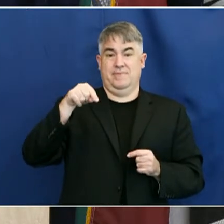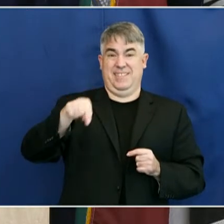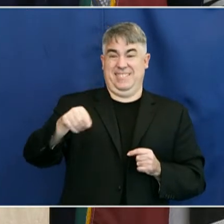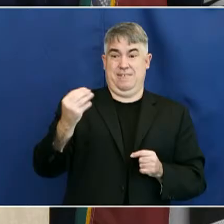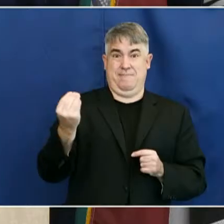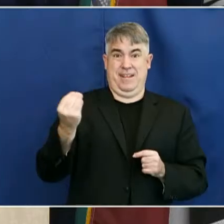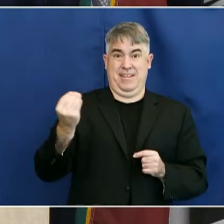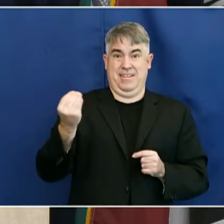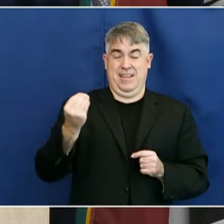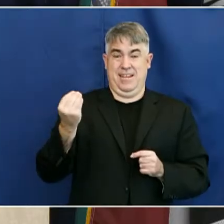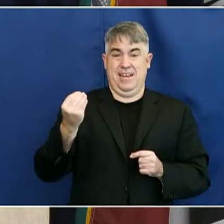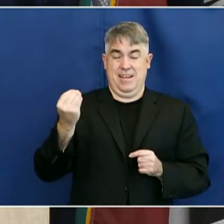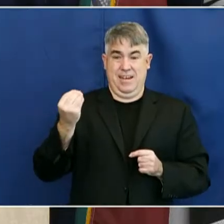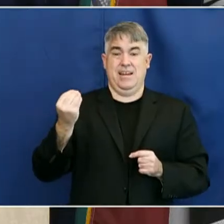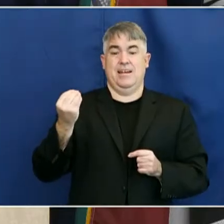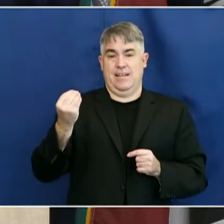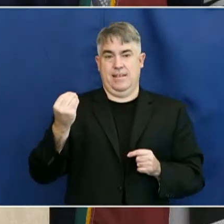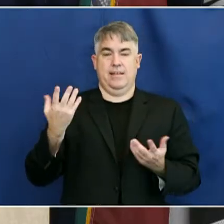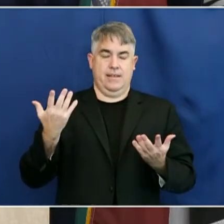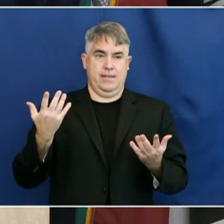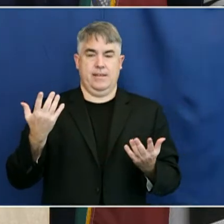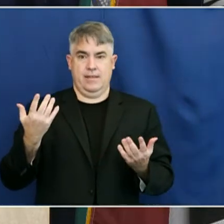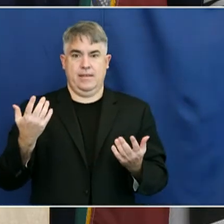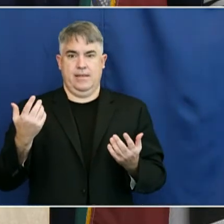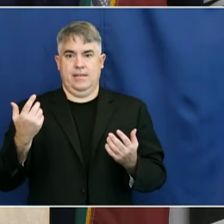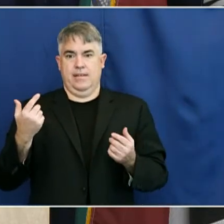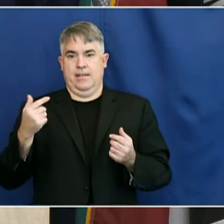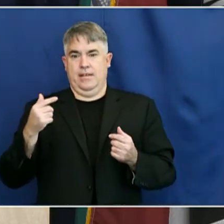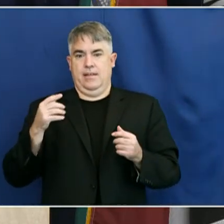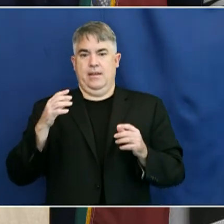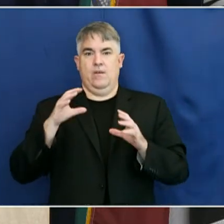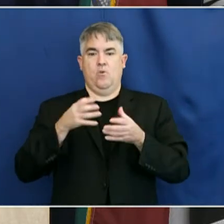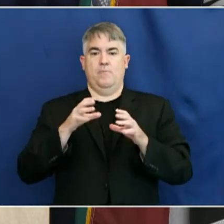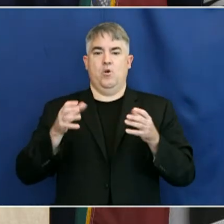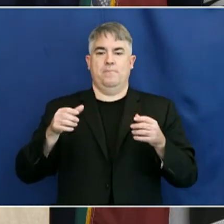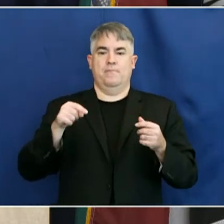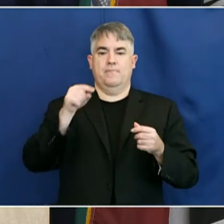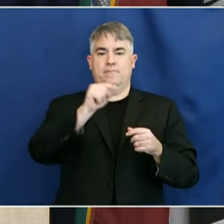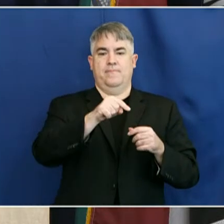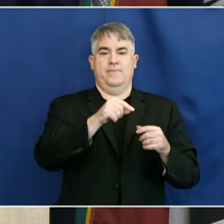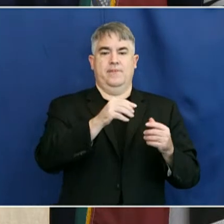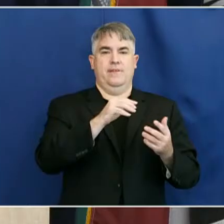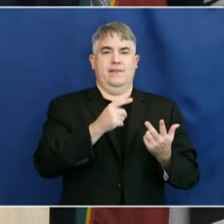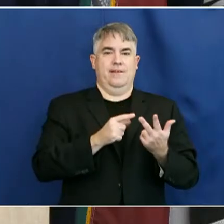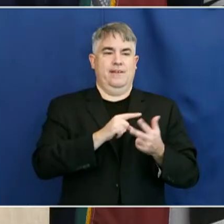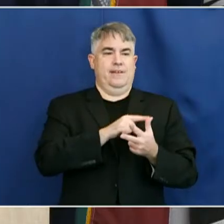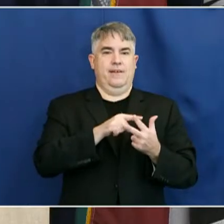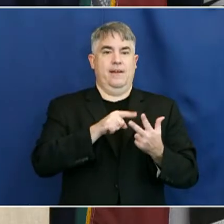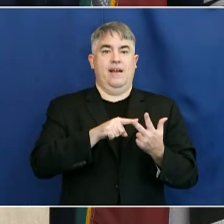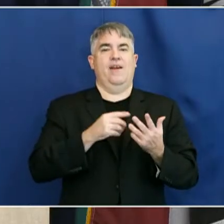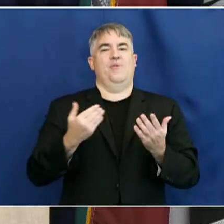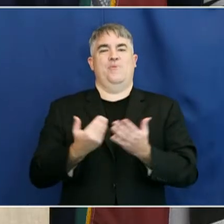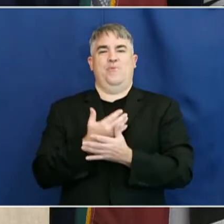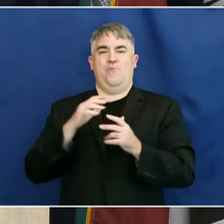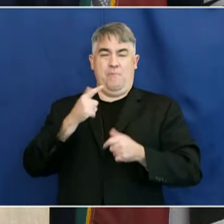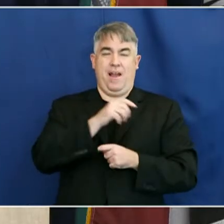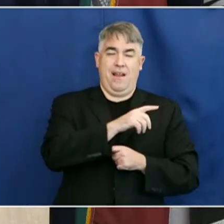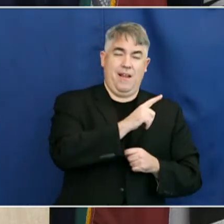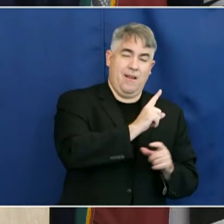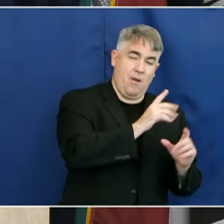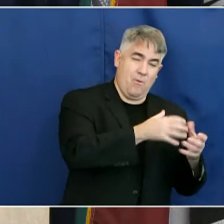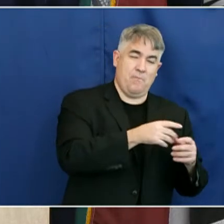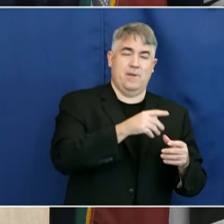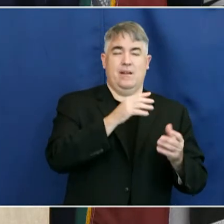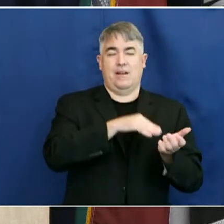anticipated expansion of vaccine eligibility. These are for individuals with underlying health conditions. Now, again, it is going to be subject,